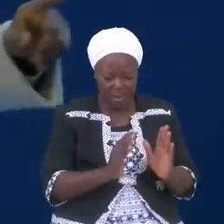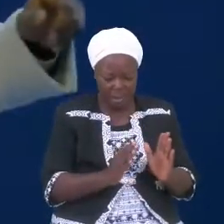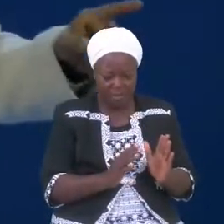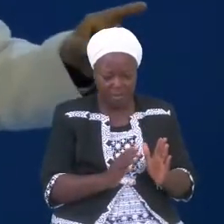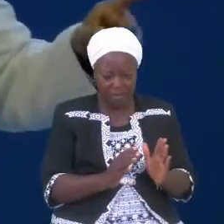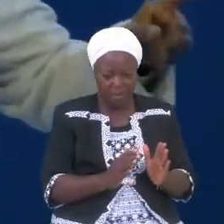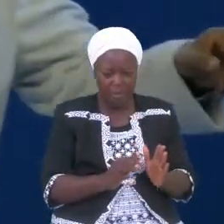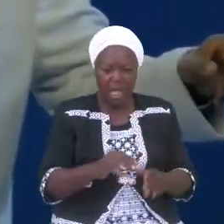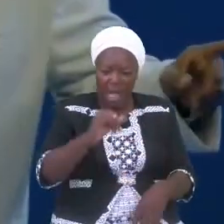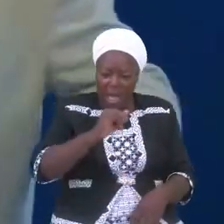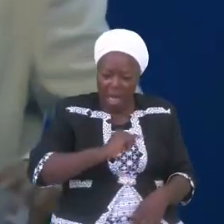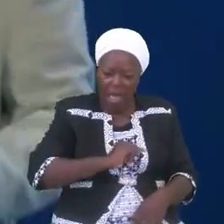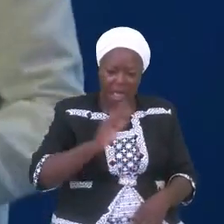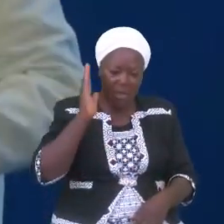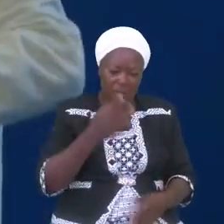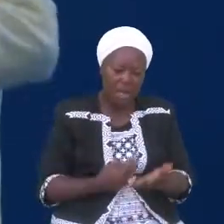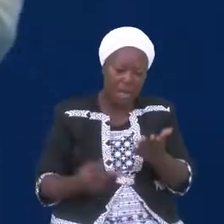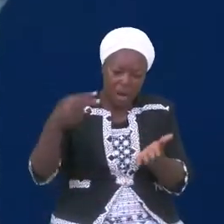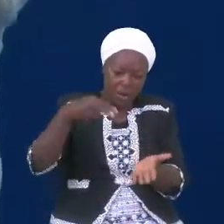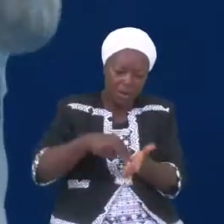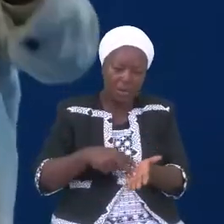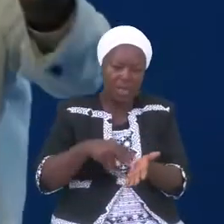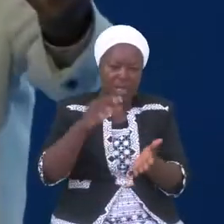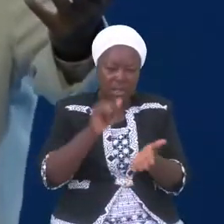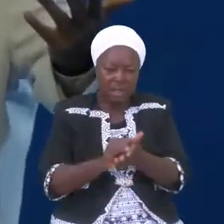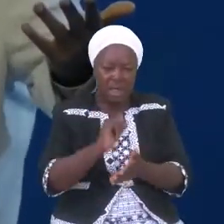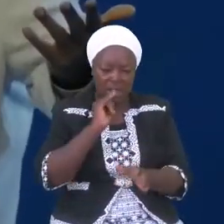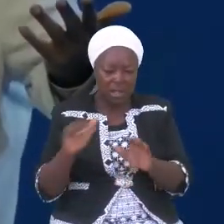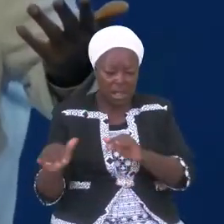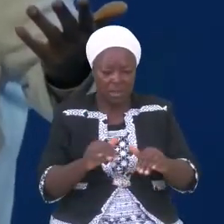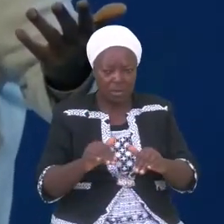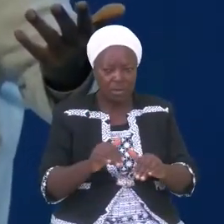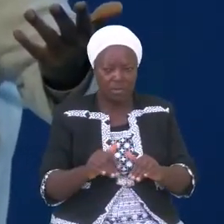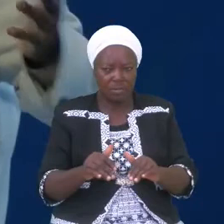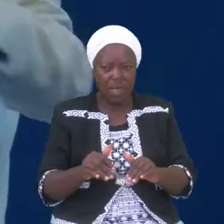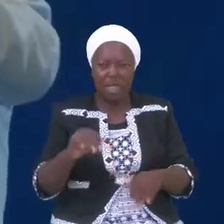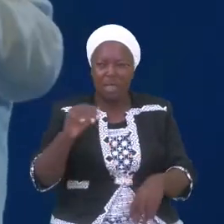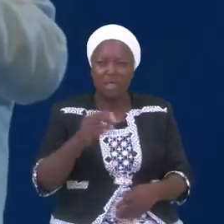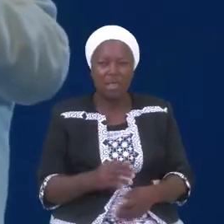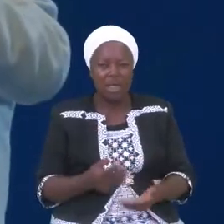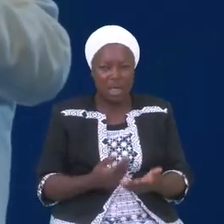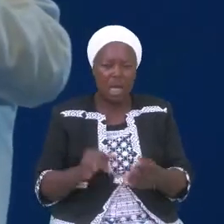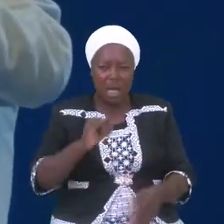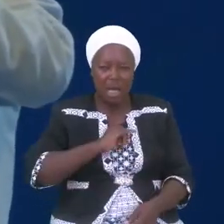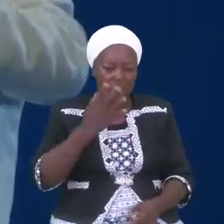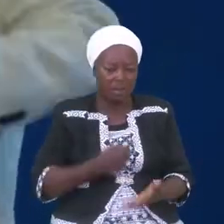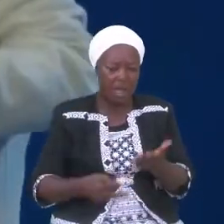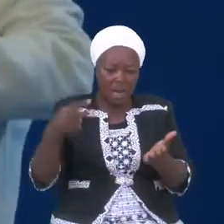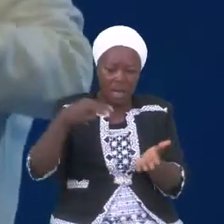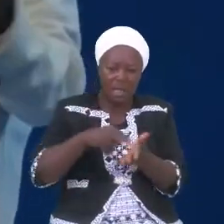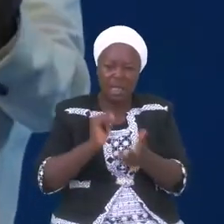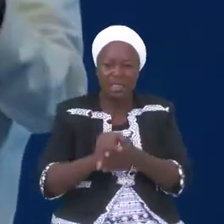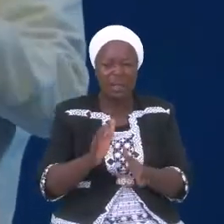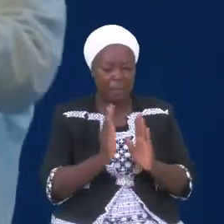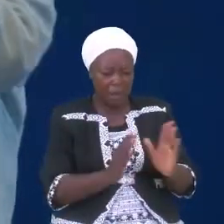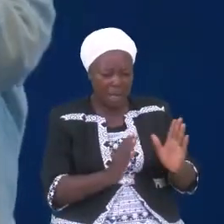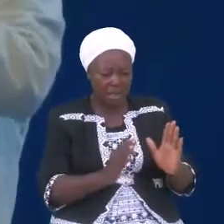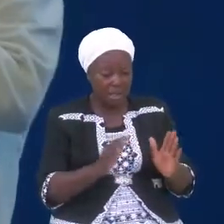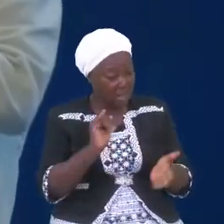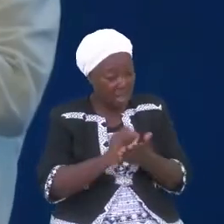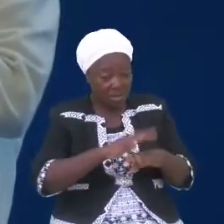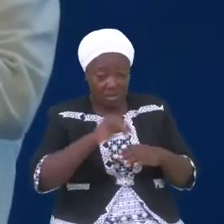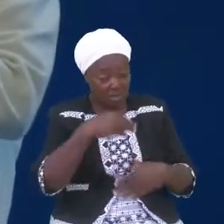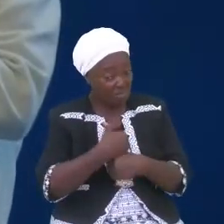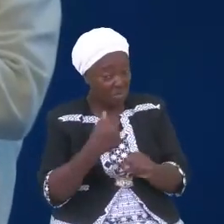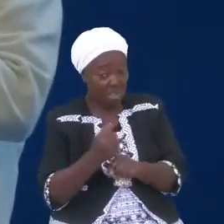is action. Intention, I will arise. That doesn't make it. I will change,